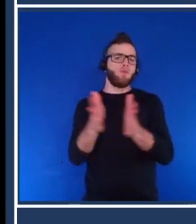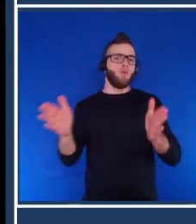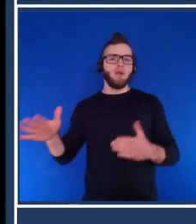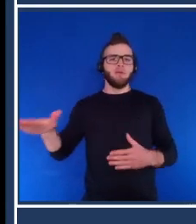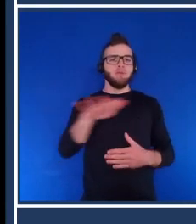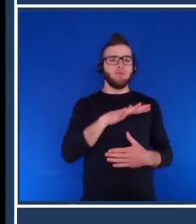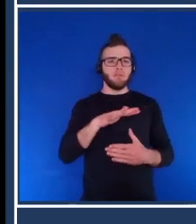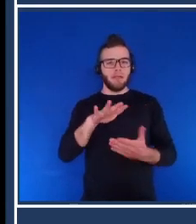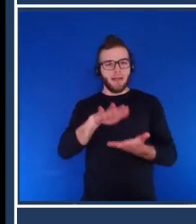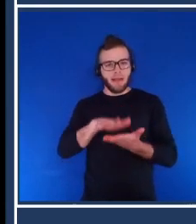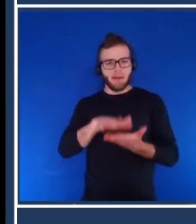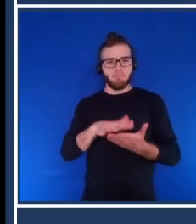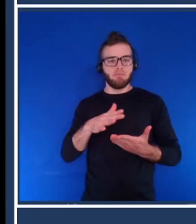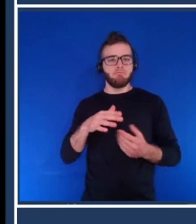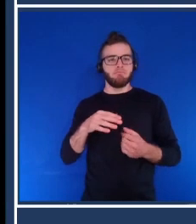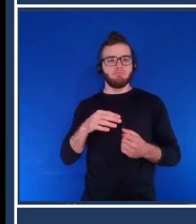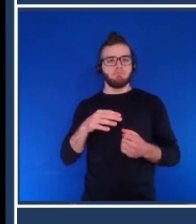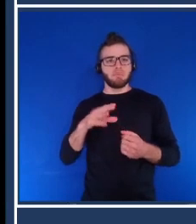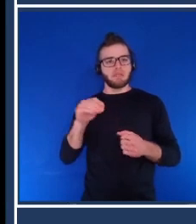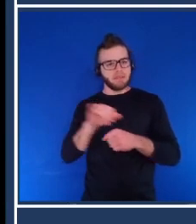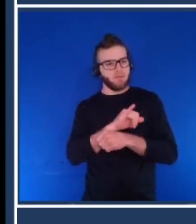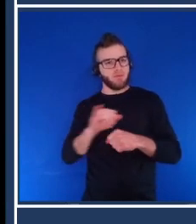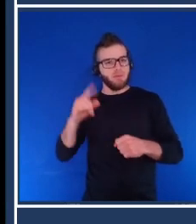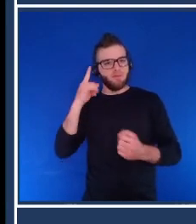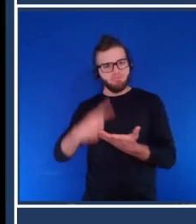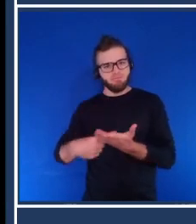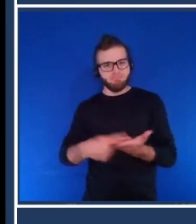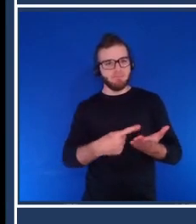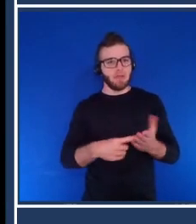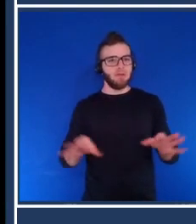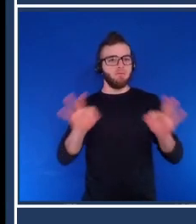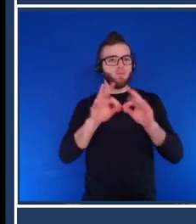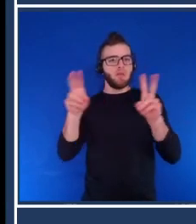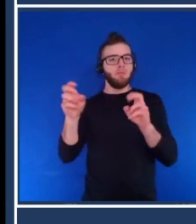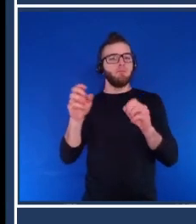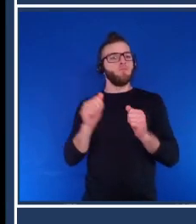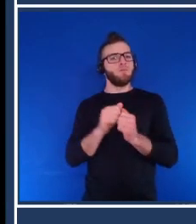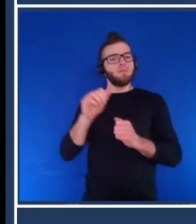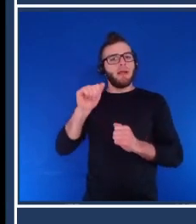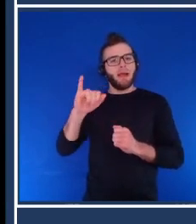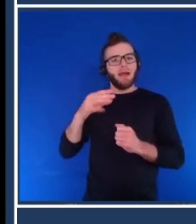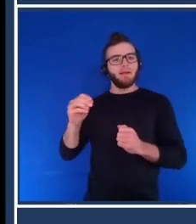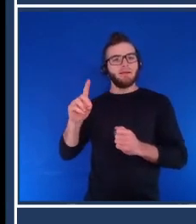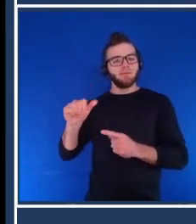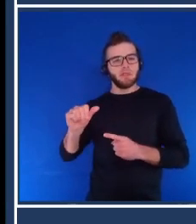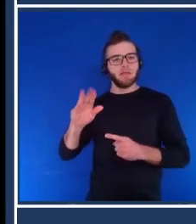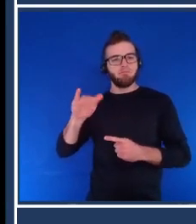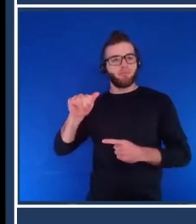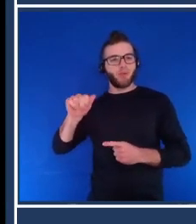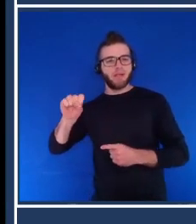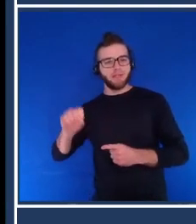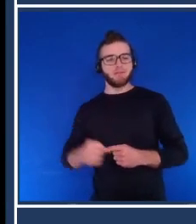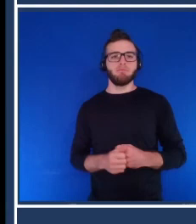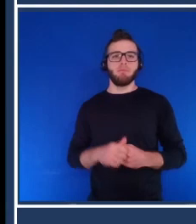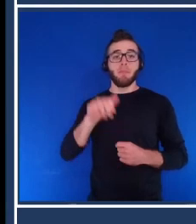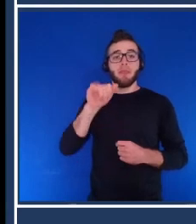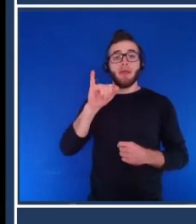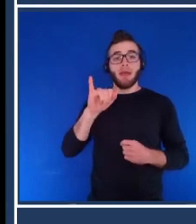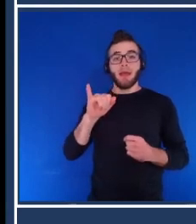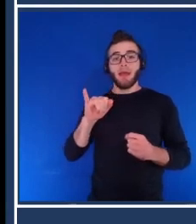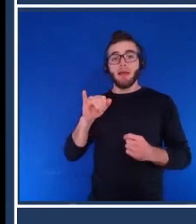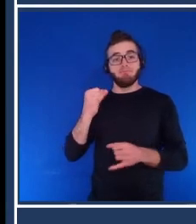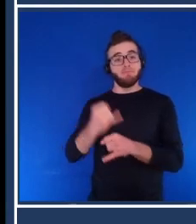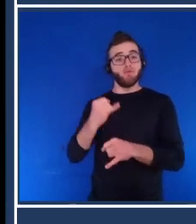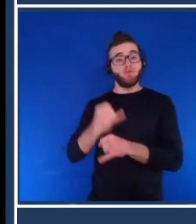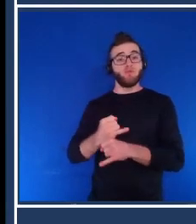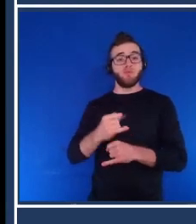meeting to discuss the important topic of disability, bias, and AI. The AI Now Institute published a white paper this winter